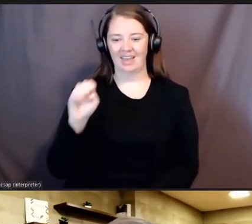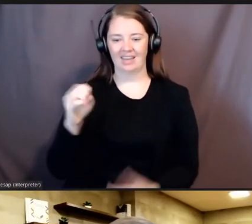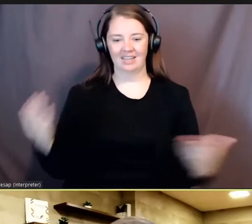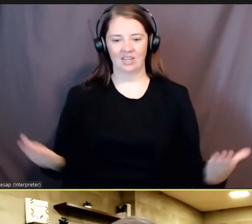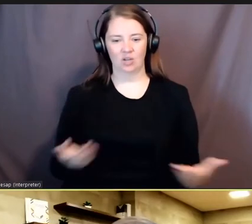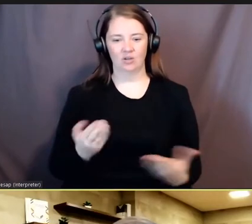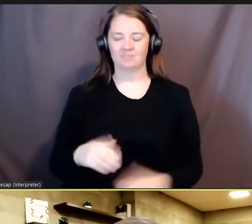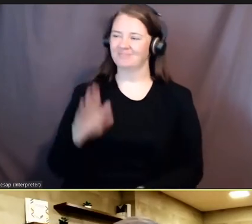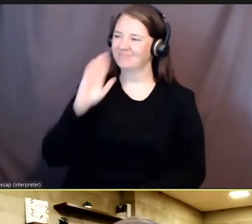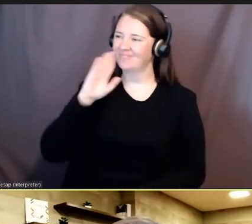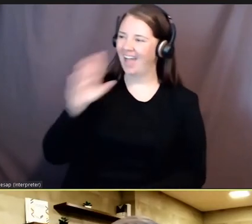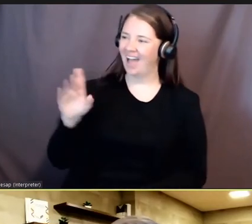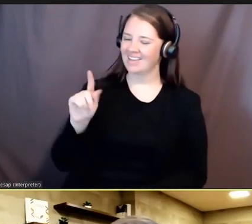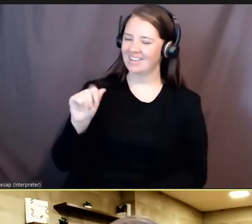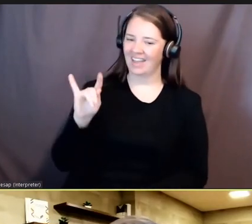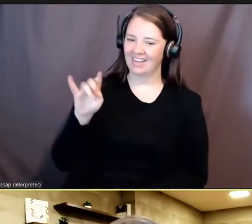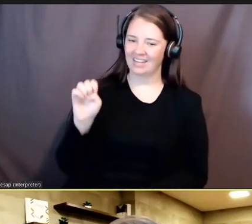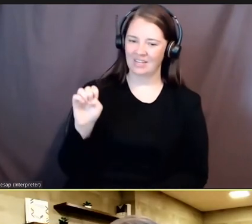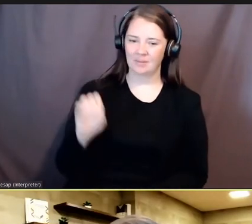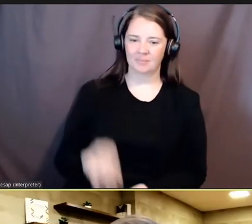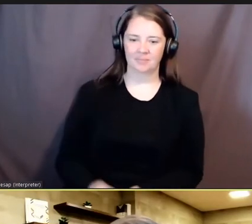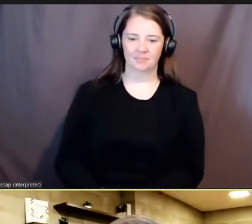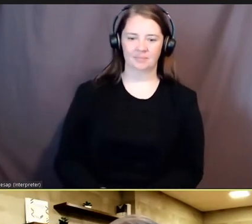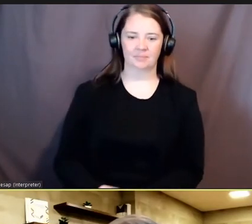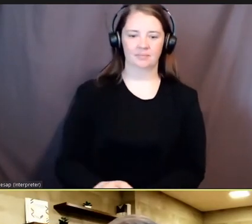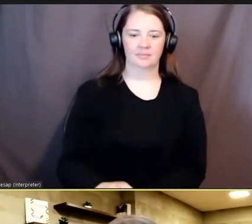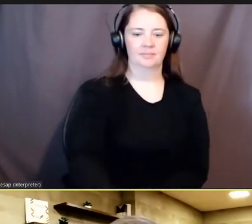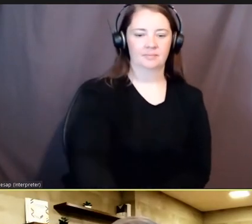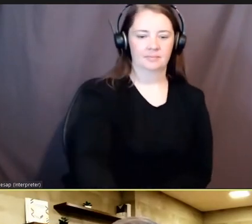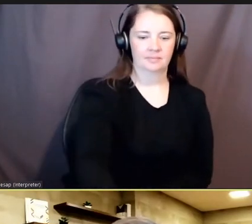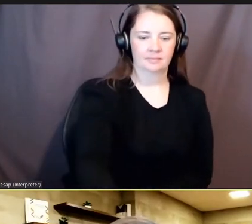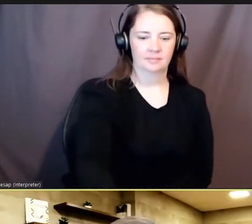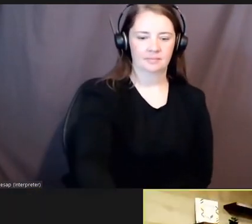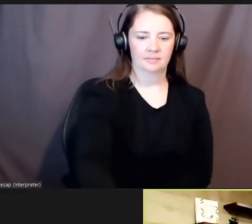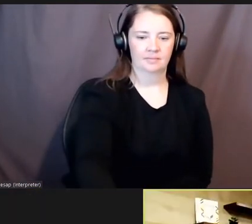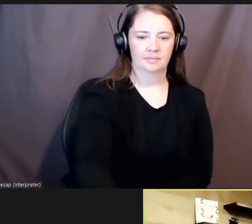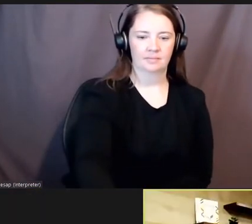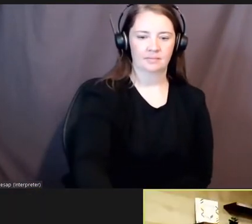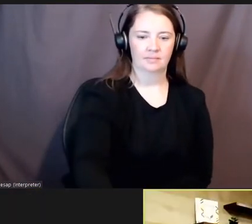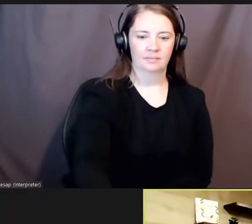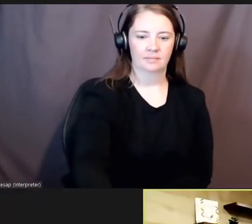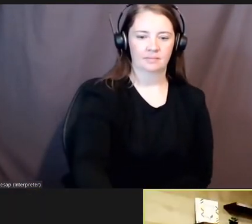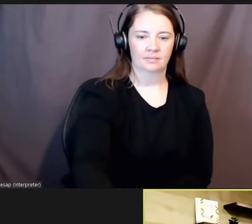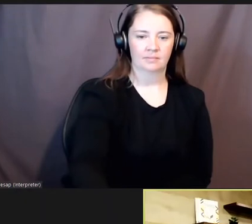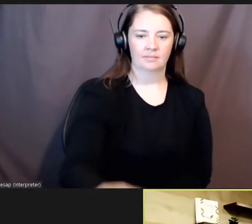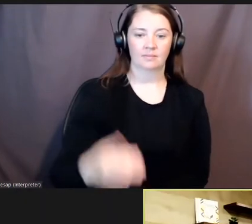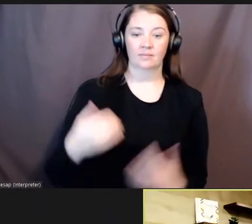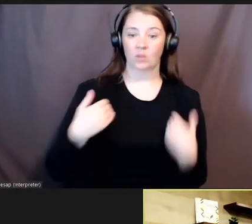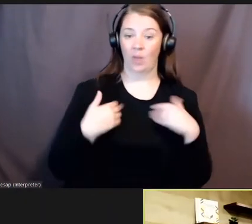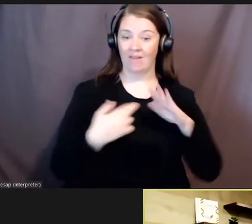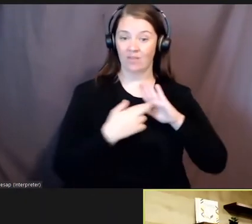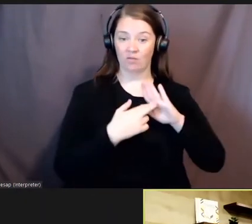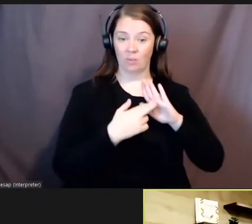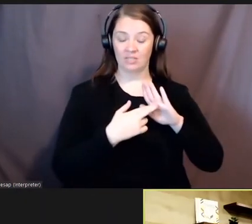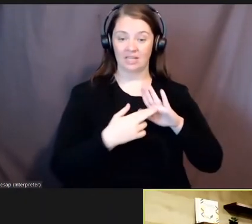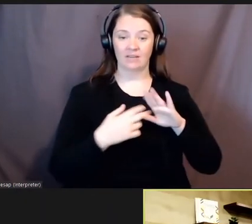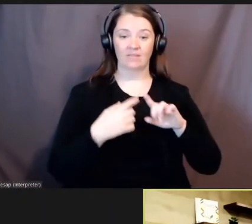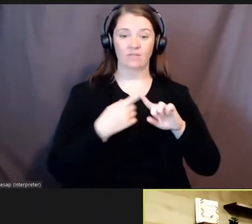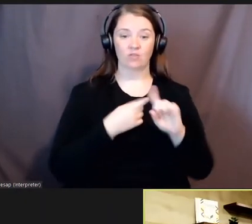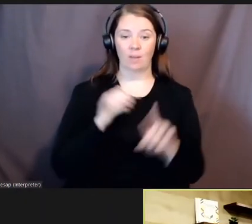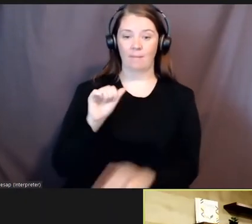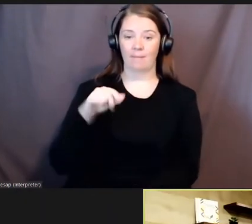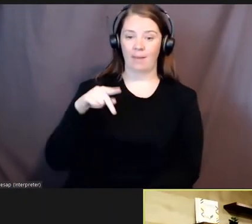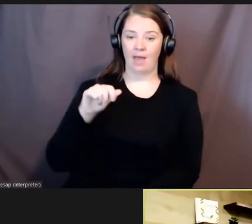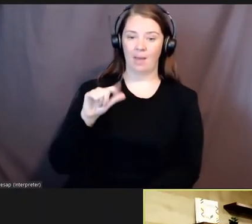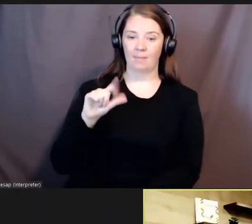Hi, Katie. Do we have a representative from the